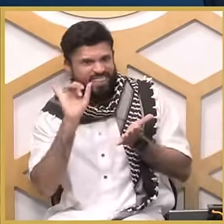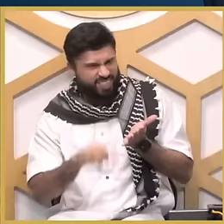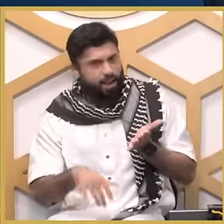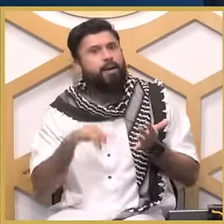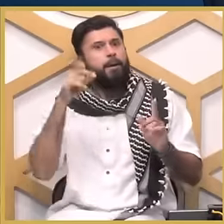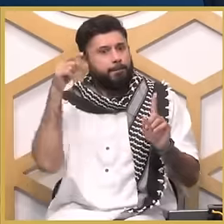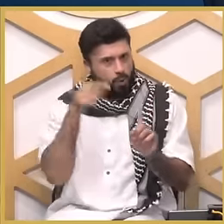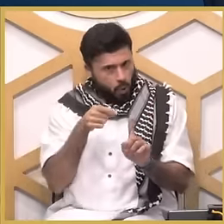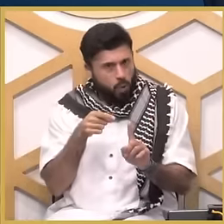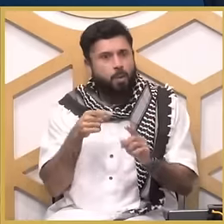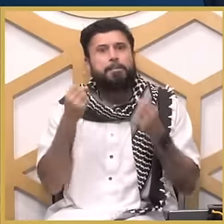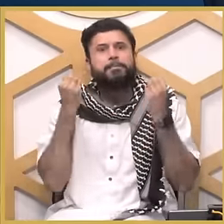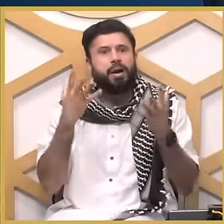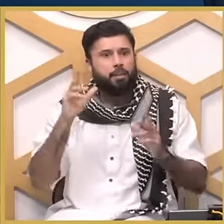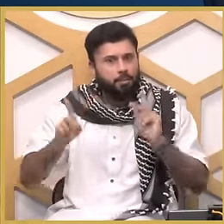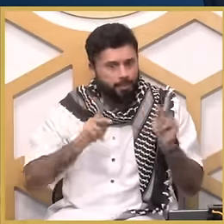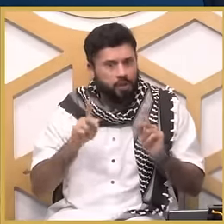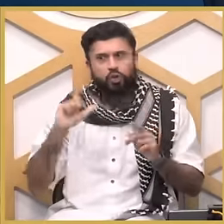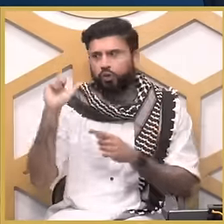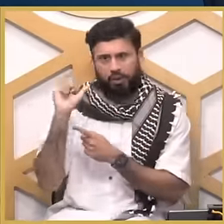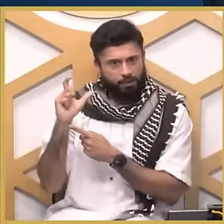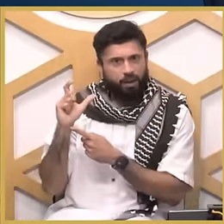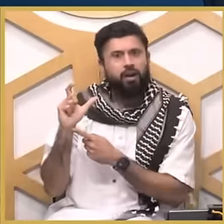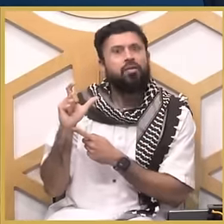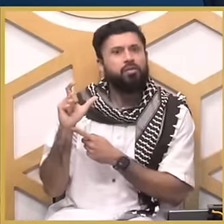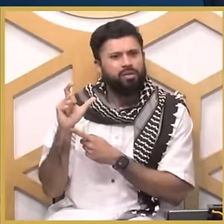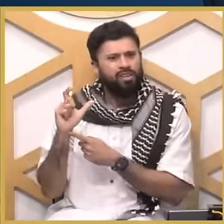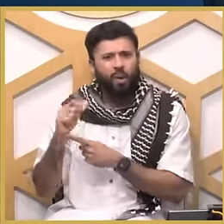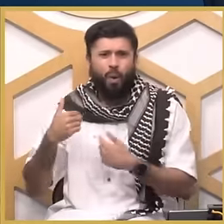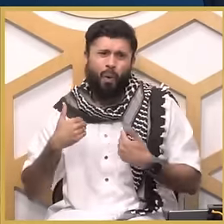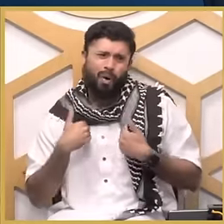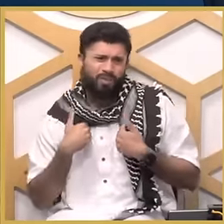guy. Alhamdulillah. Someone else comes and says, look,